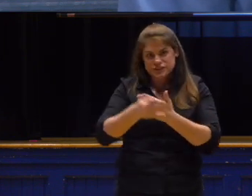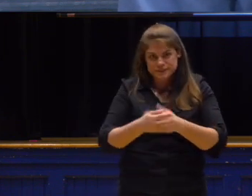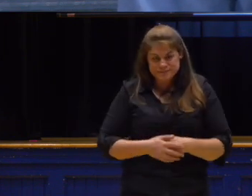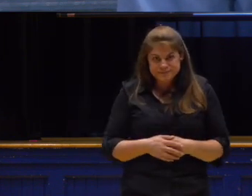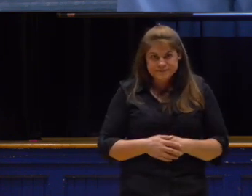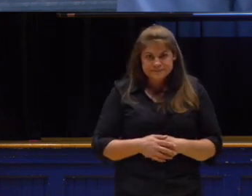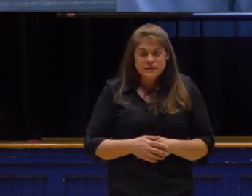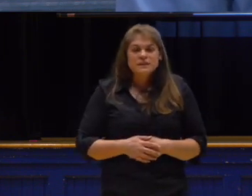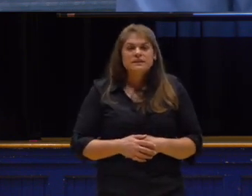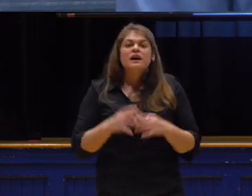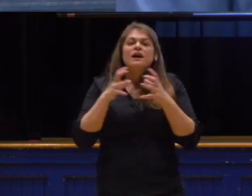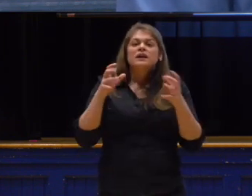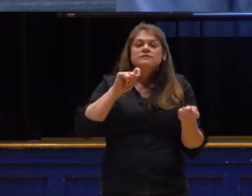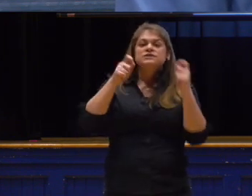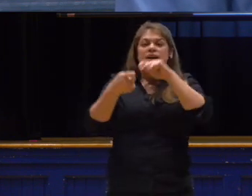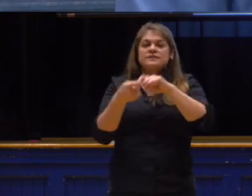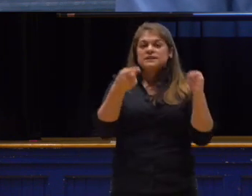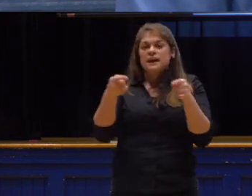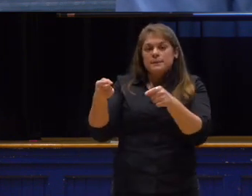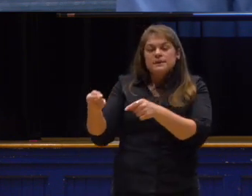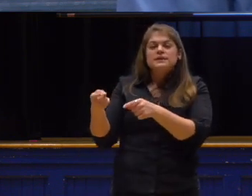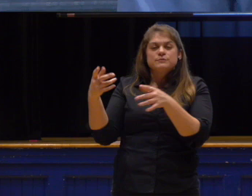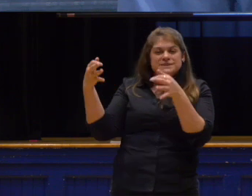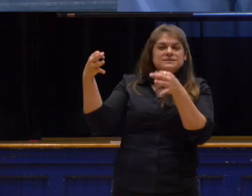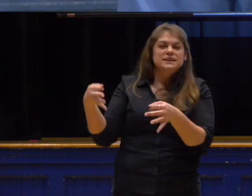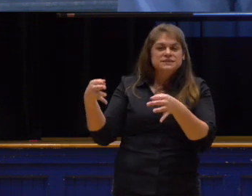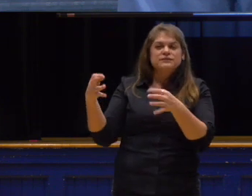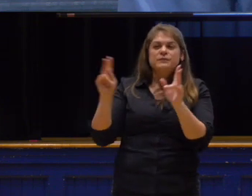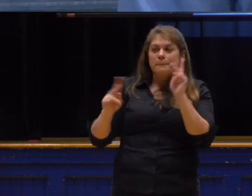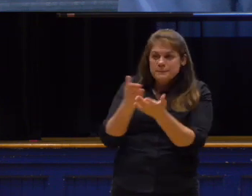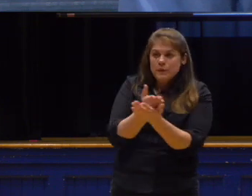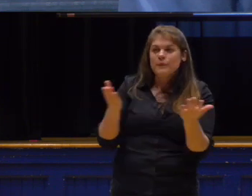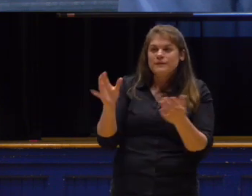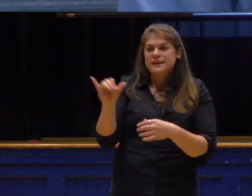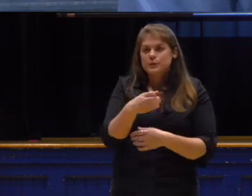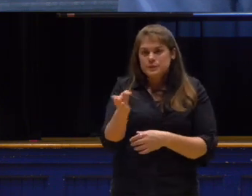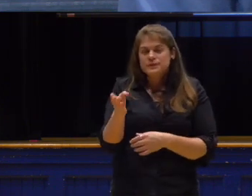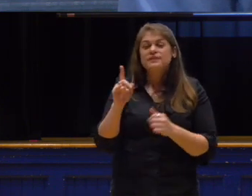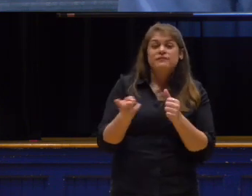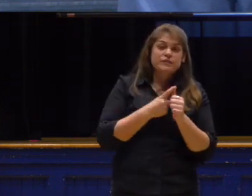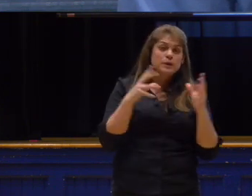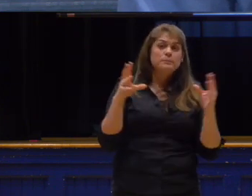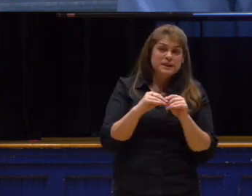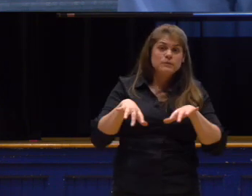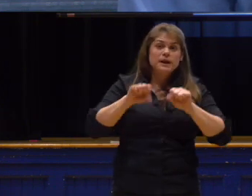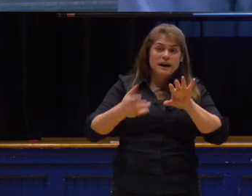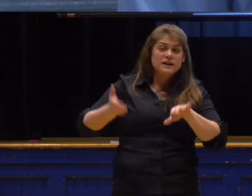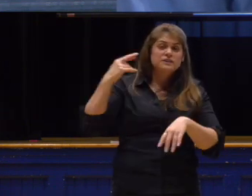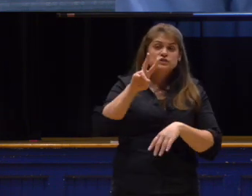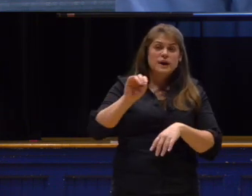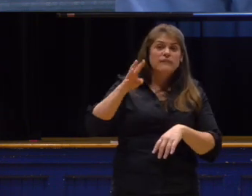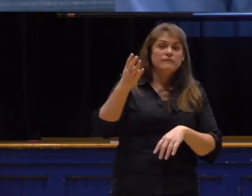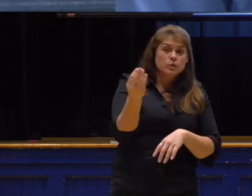a lot of the changes that have happened came from people like yourselves. The first meeting that we had back in 2014